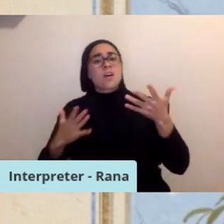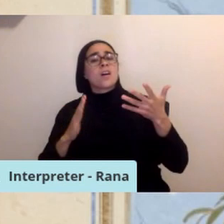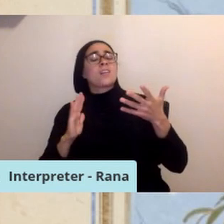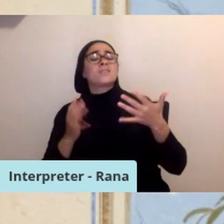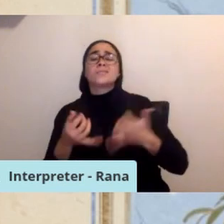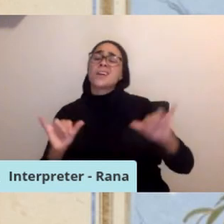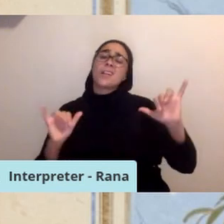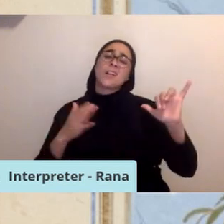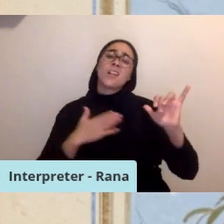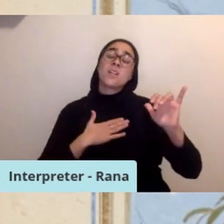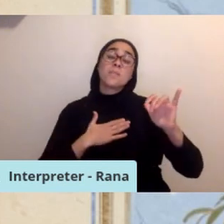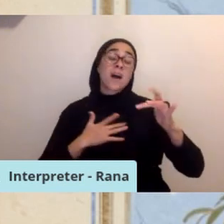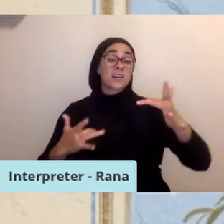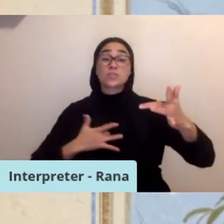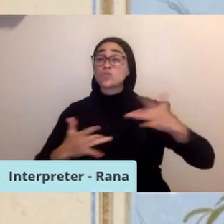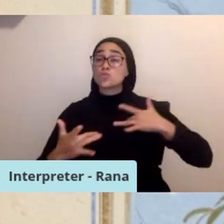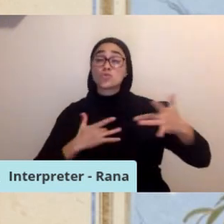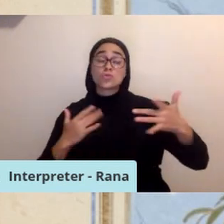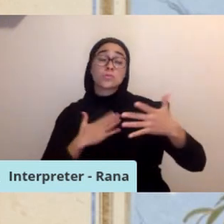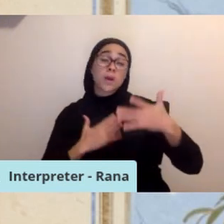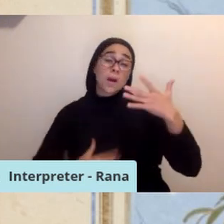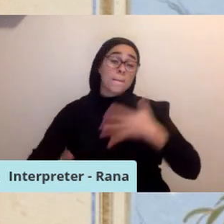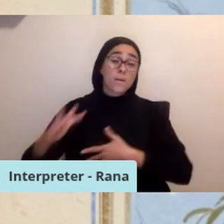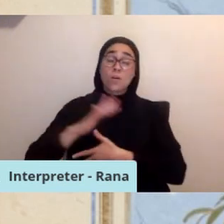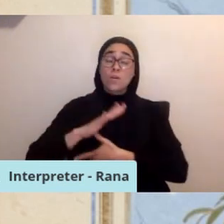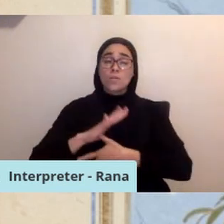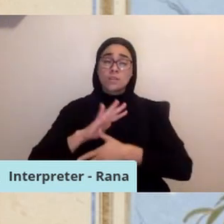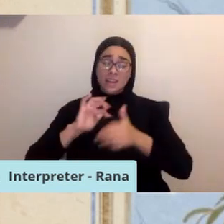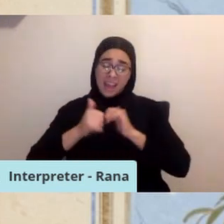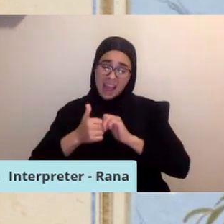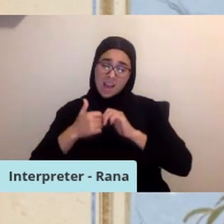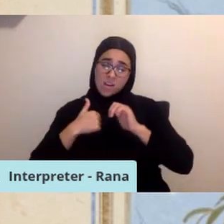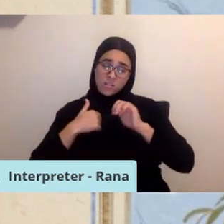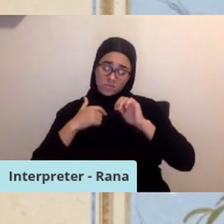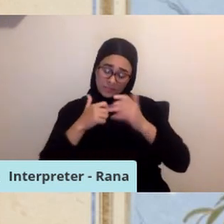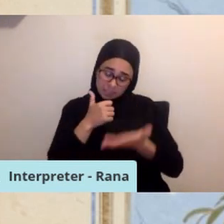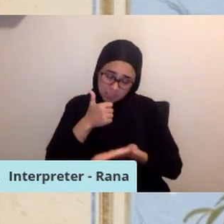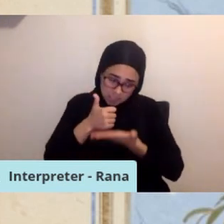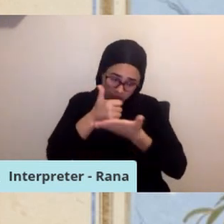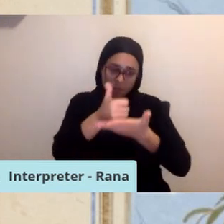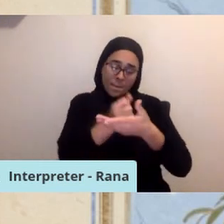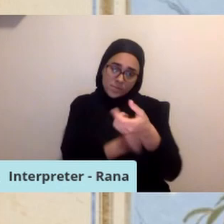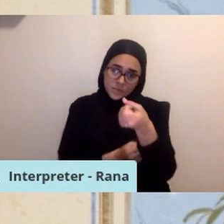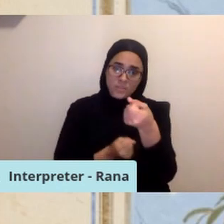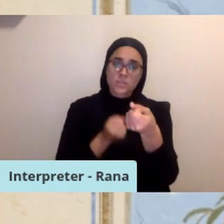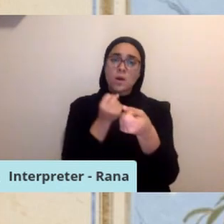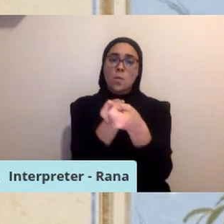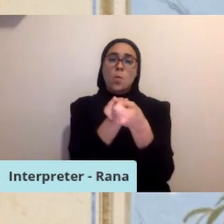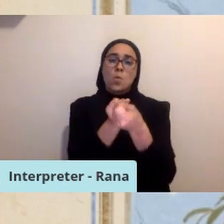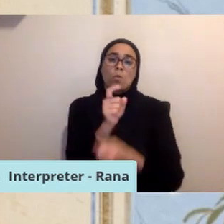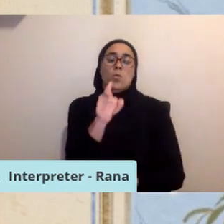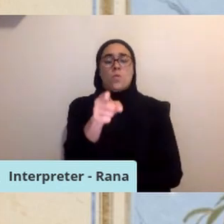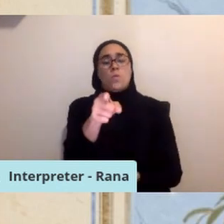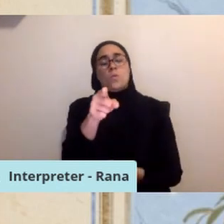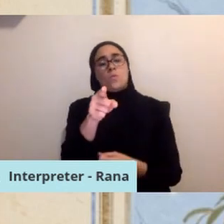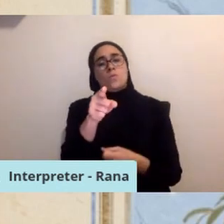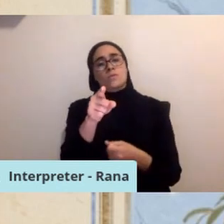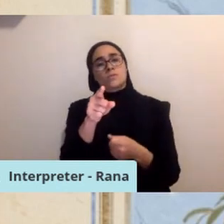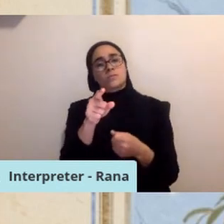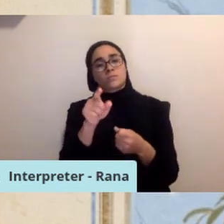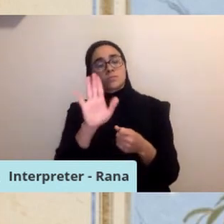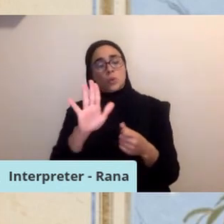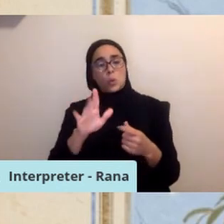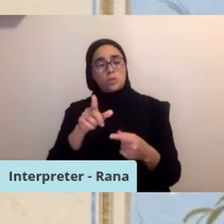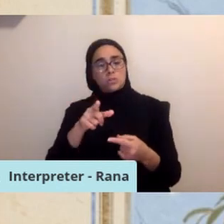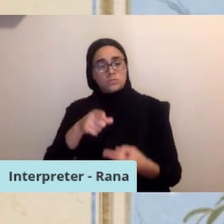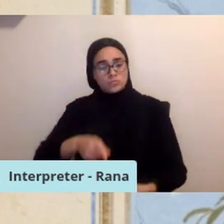nonetheless, was how can I be of help to you, to ease your burden, to